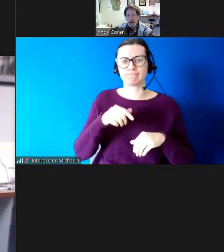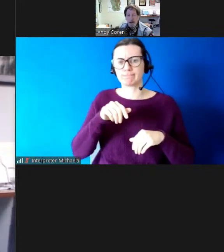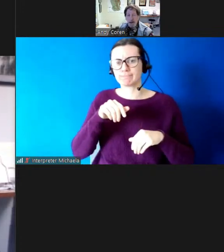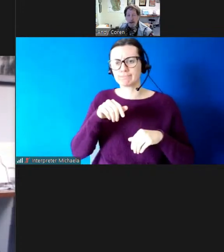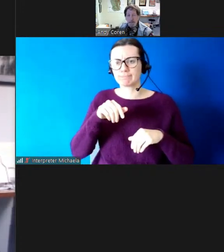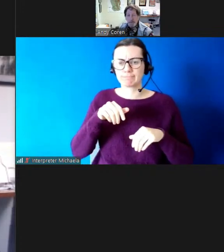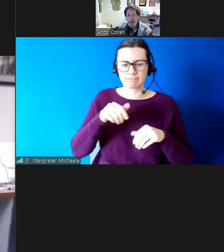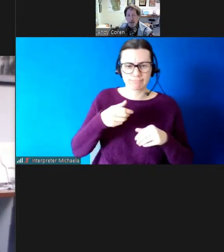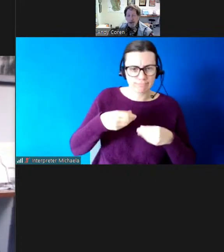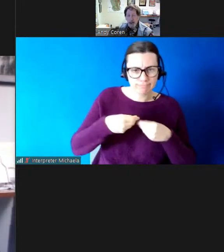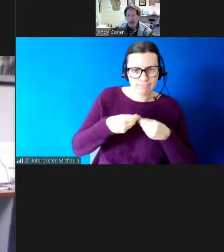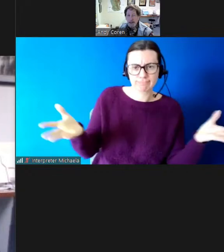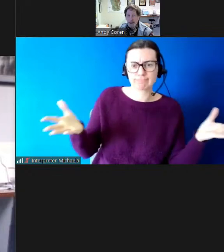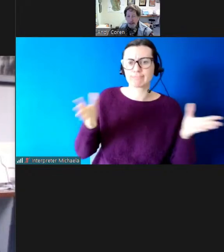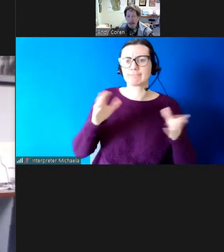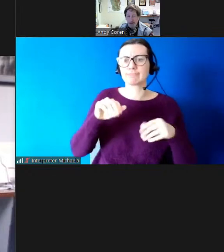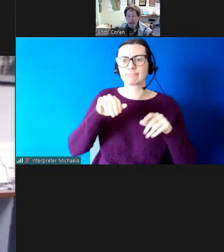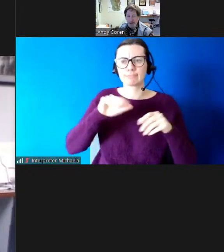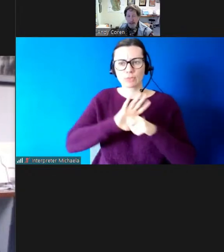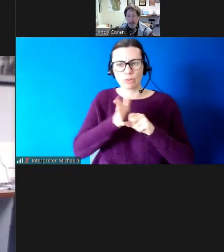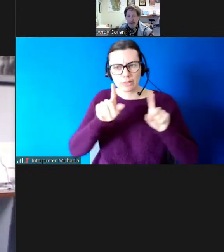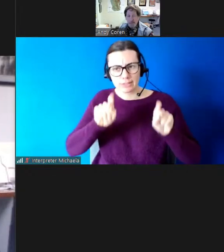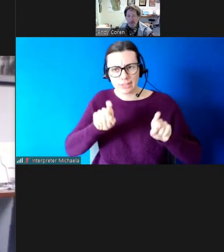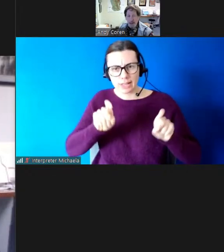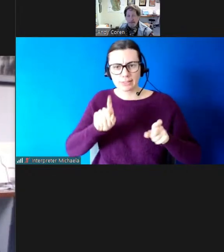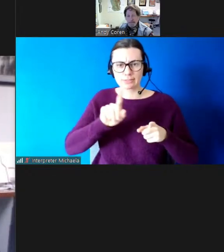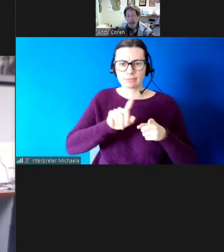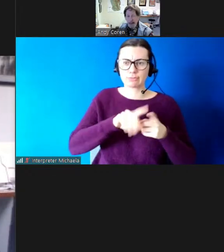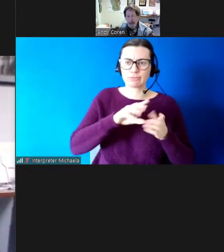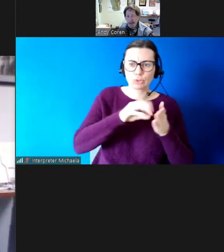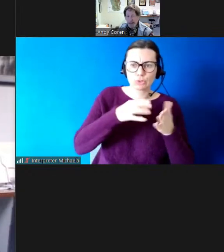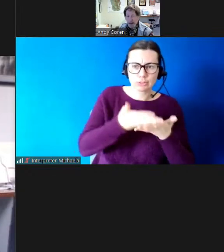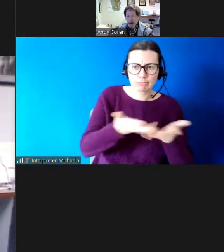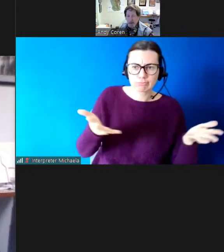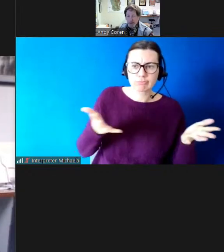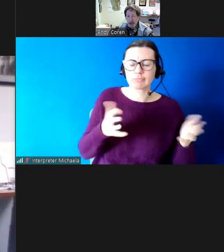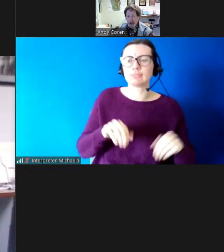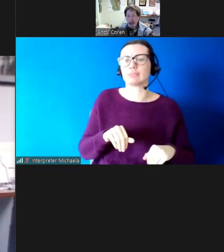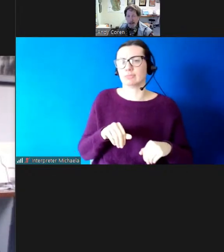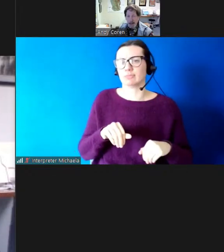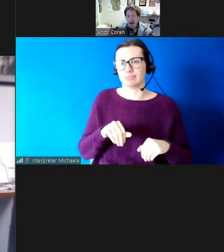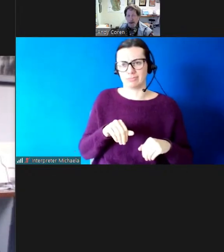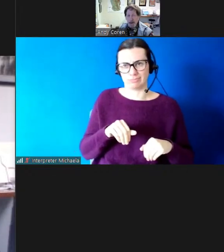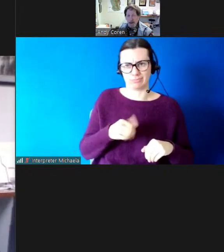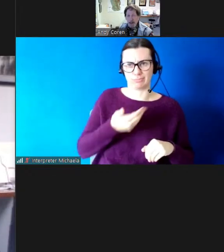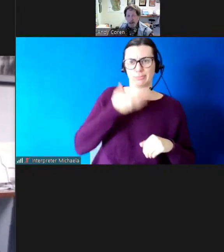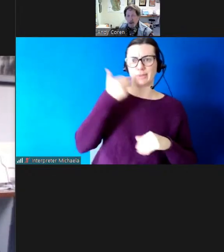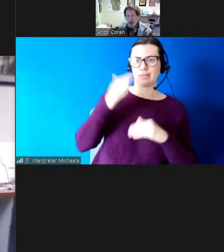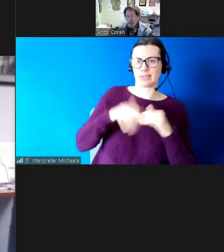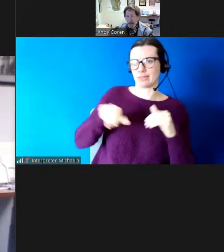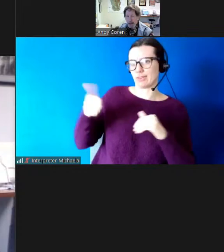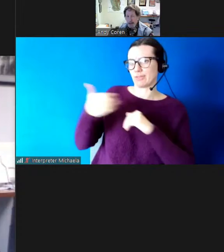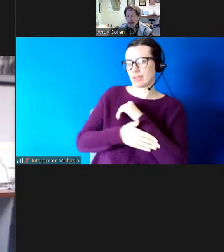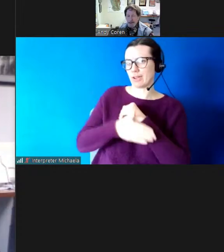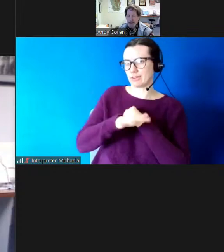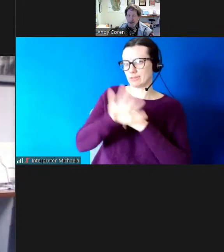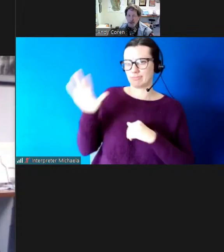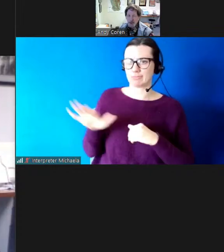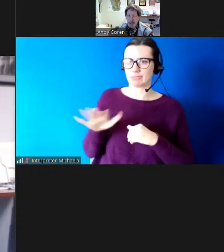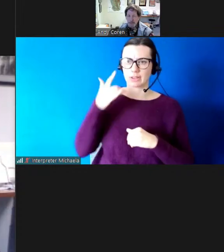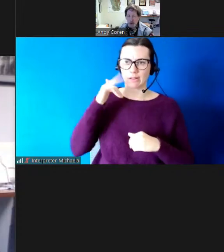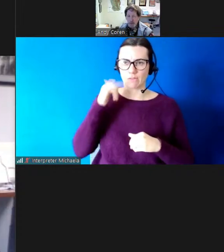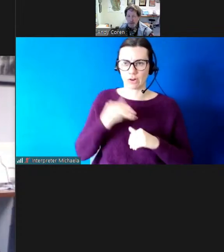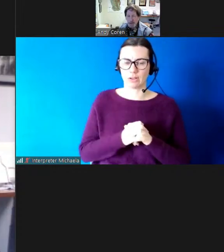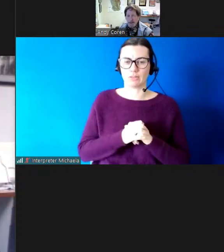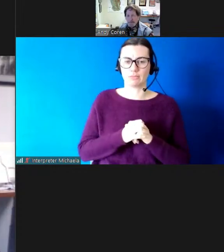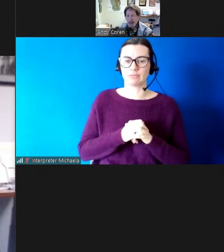home before any of the other counties in California, and they are returning now already as our